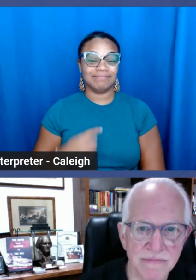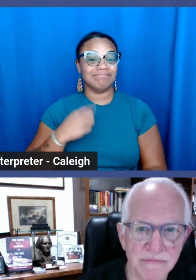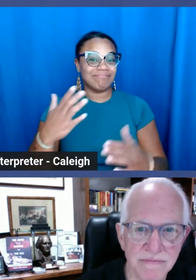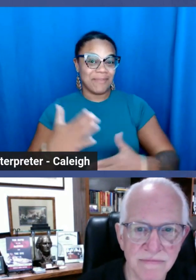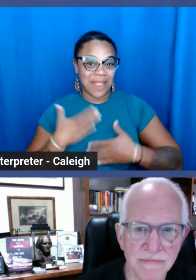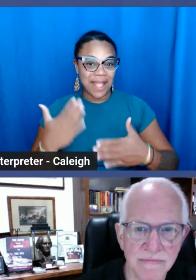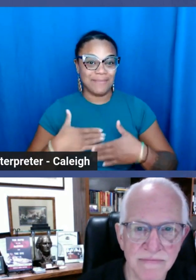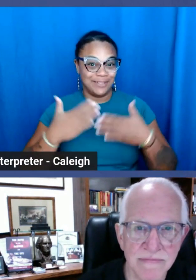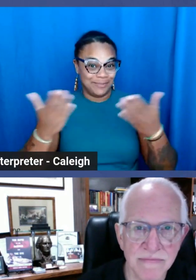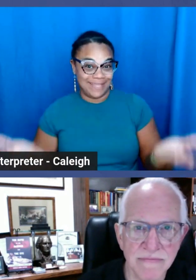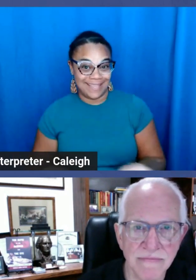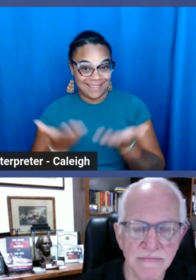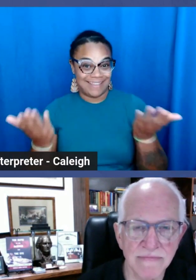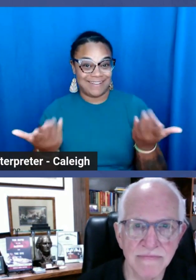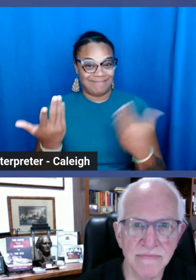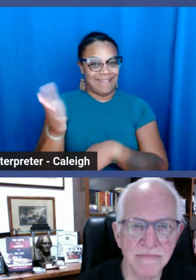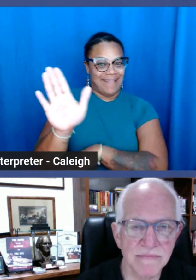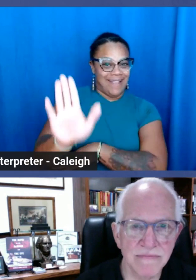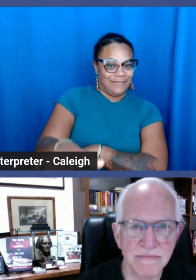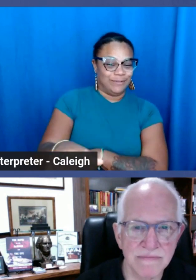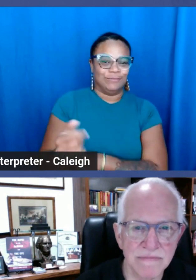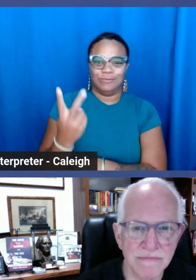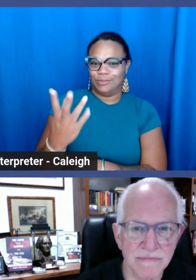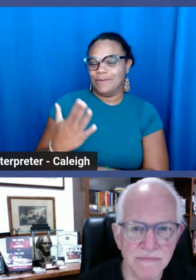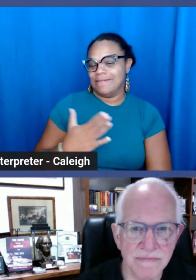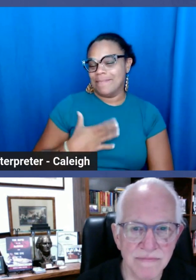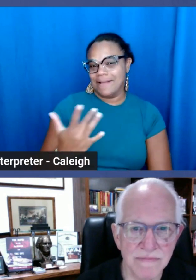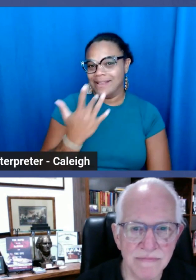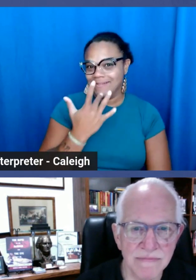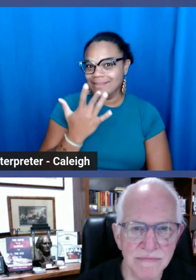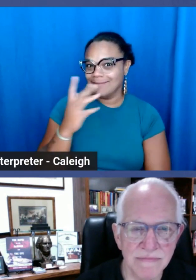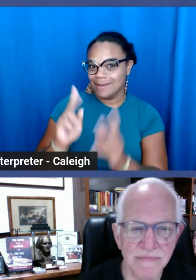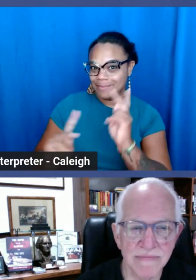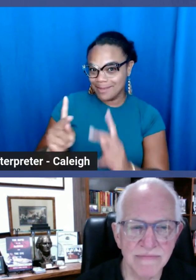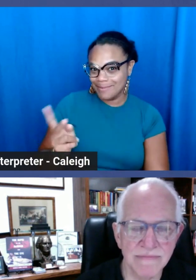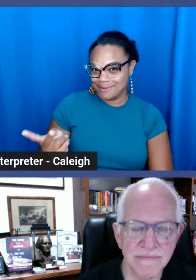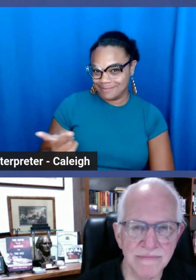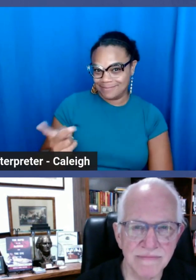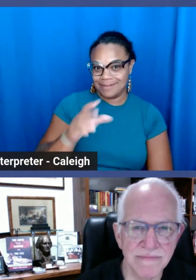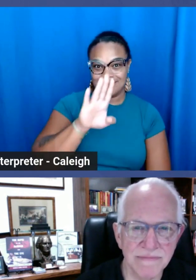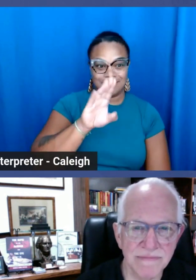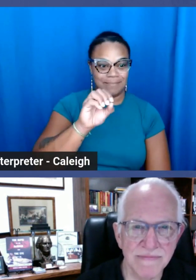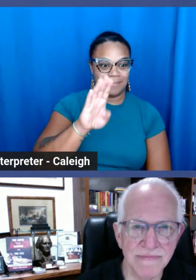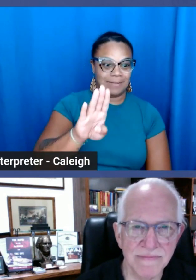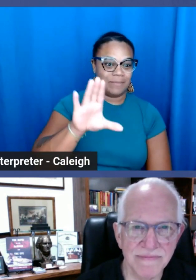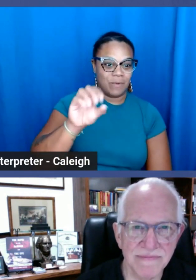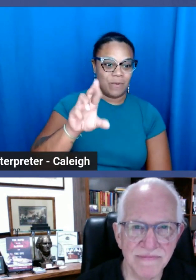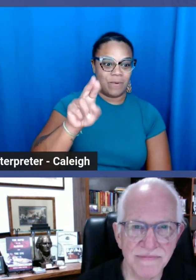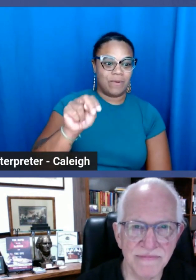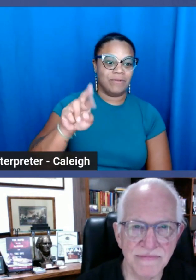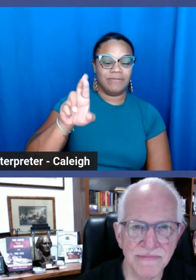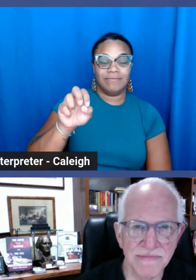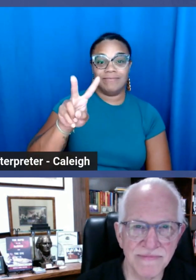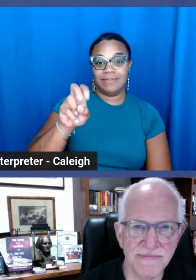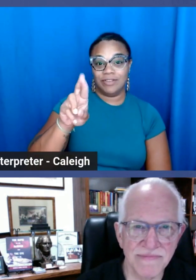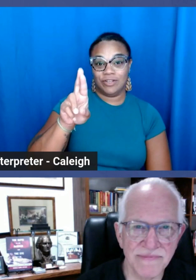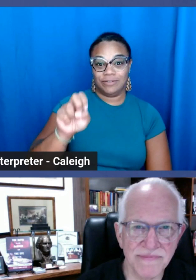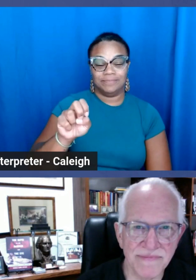be here this afternoon with two of my very favorite people, Bob Corn-Revere, who is the